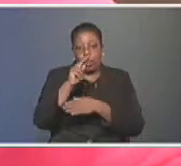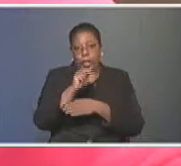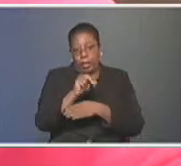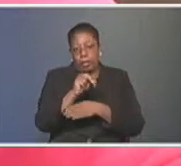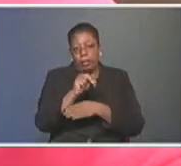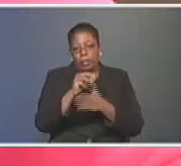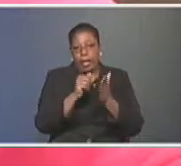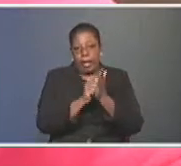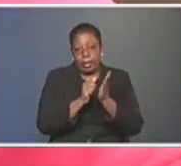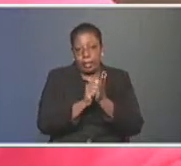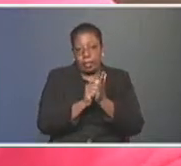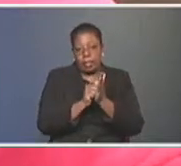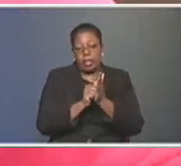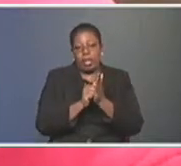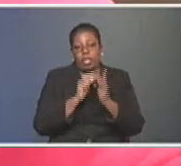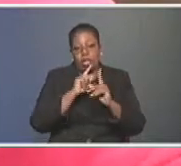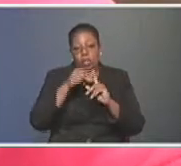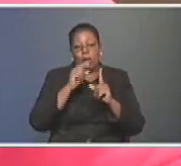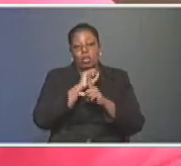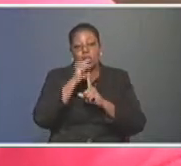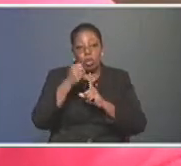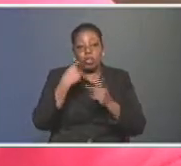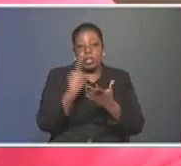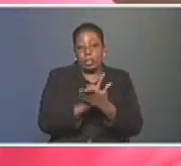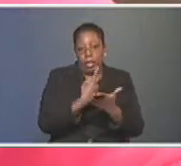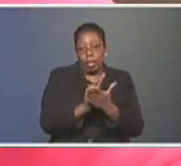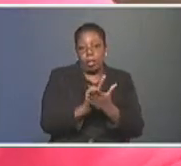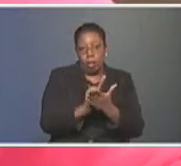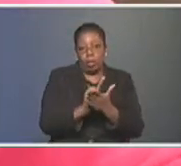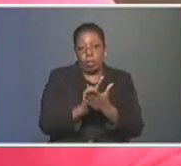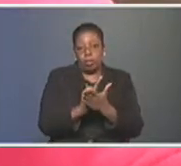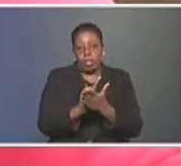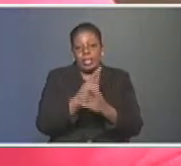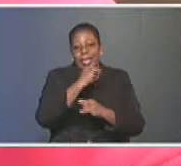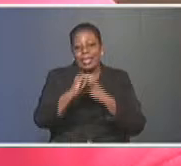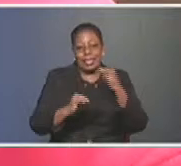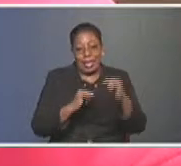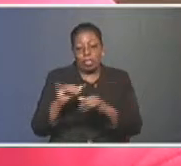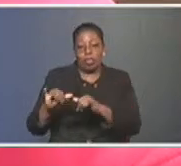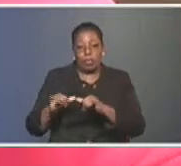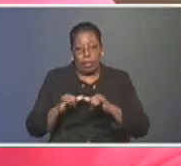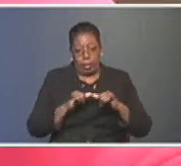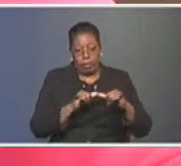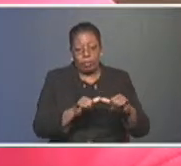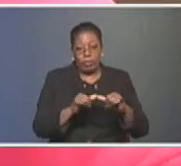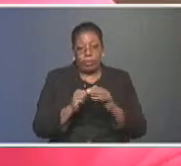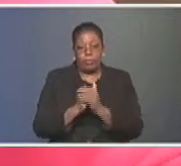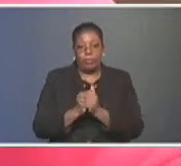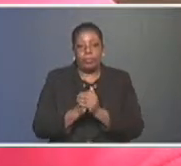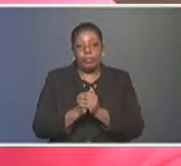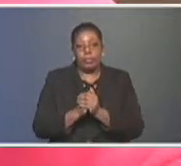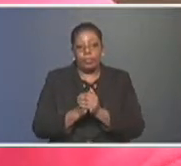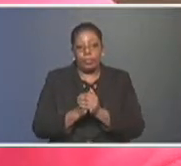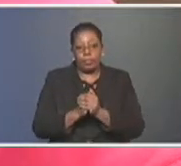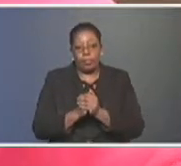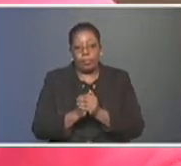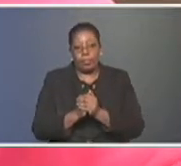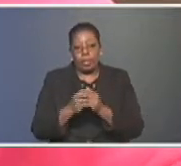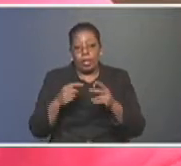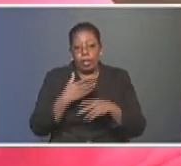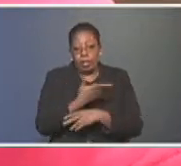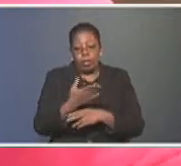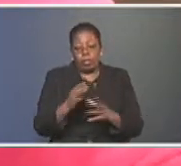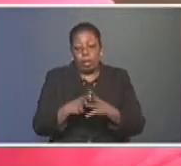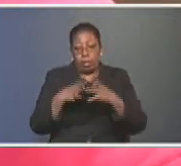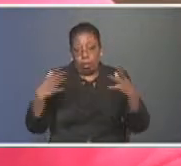144, which speaks to social dialogue on international labor standards. There were a cadre of